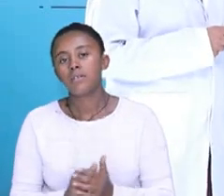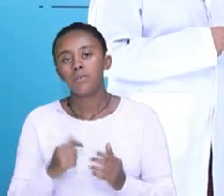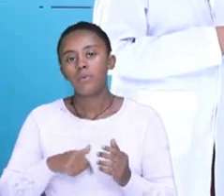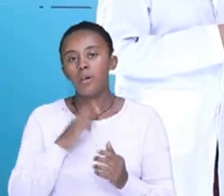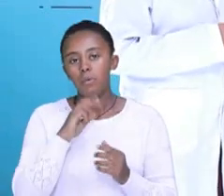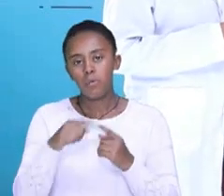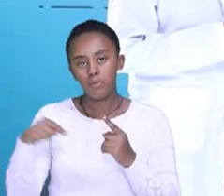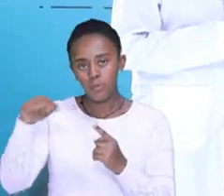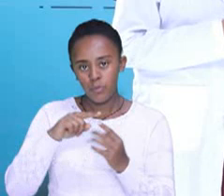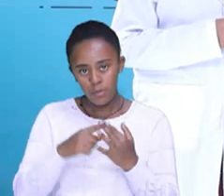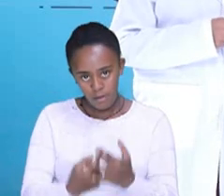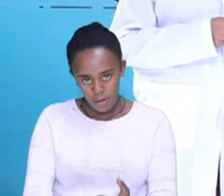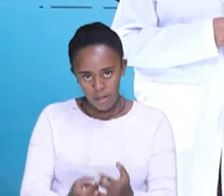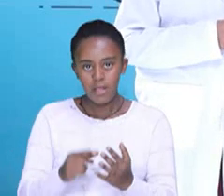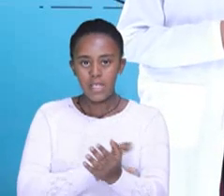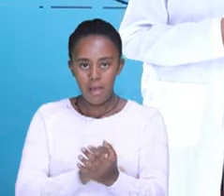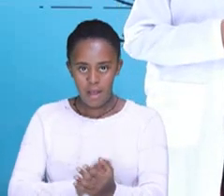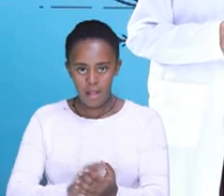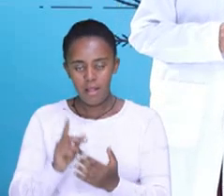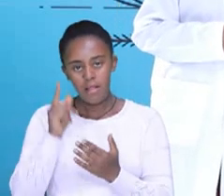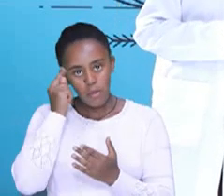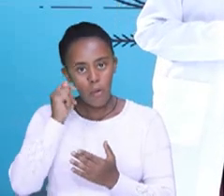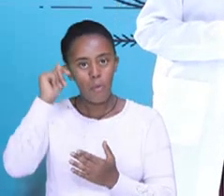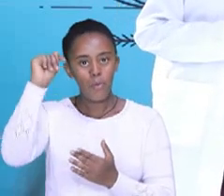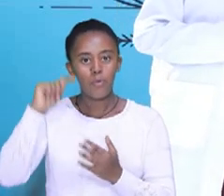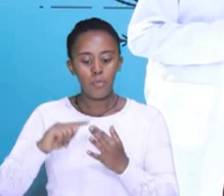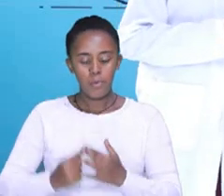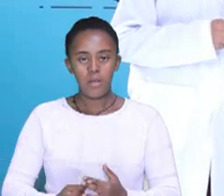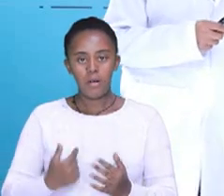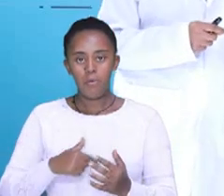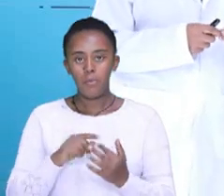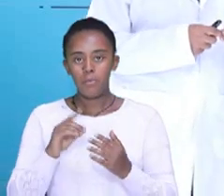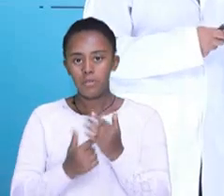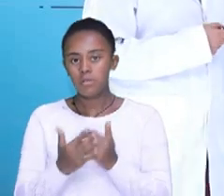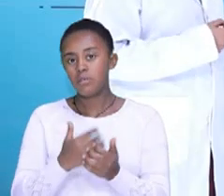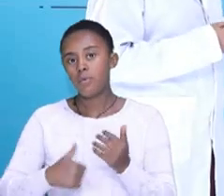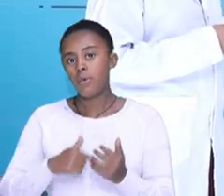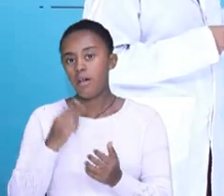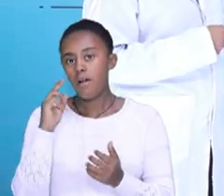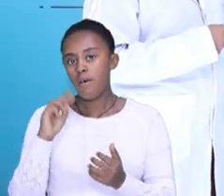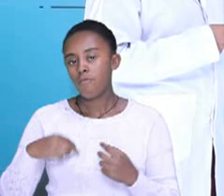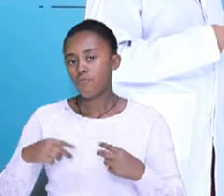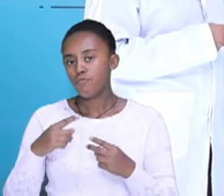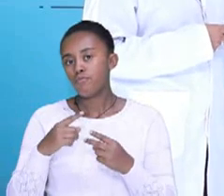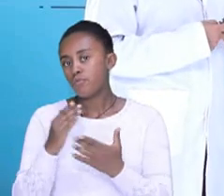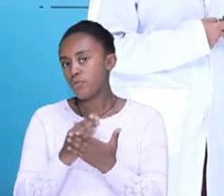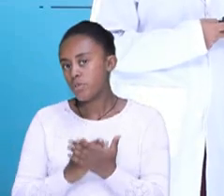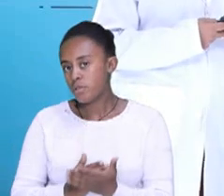start from cell theory. To begin our discussion, we have to list out